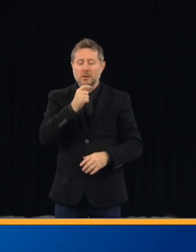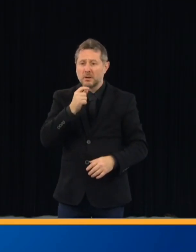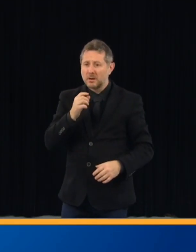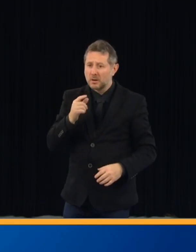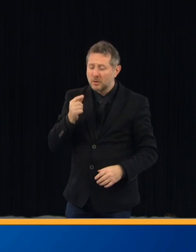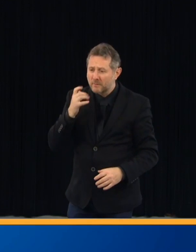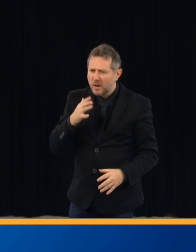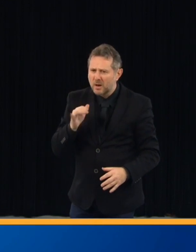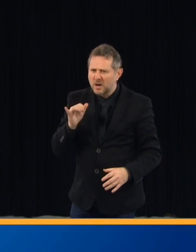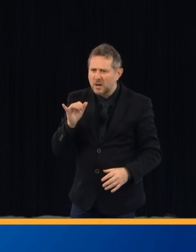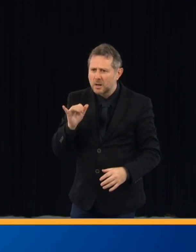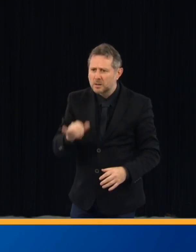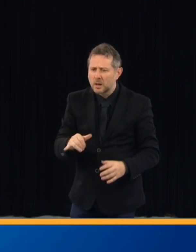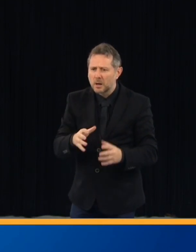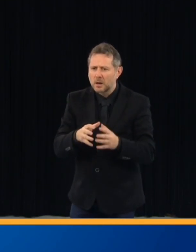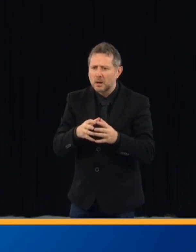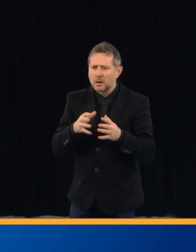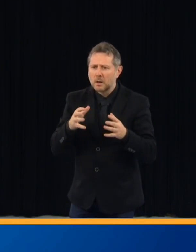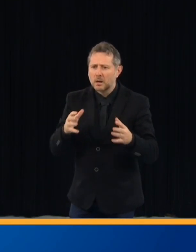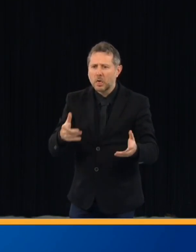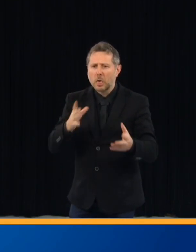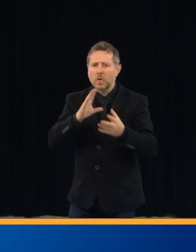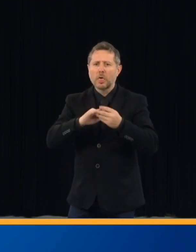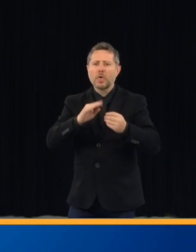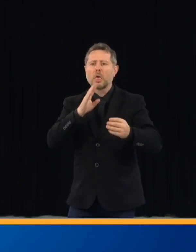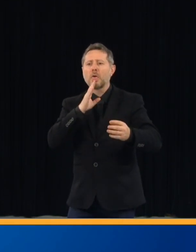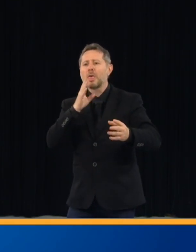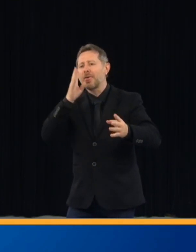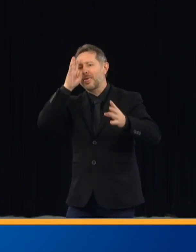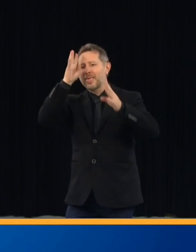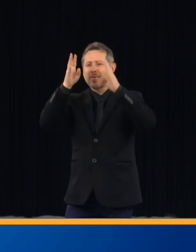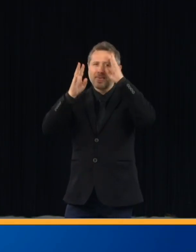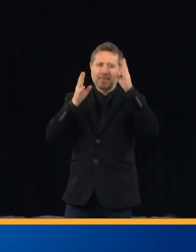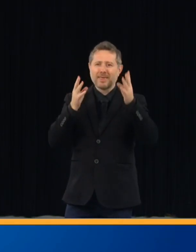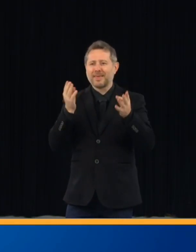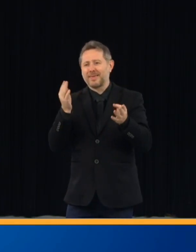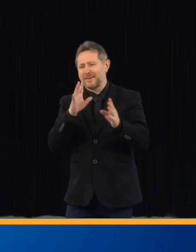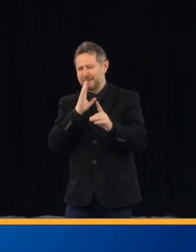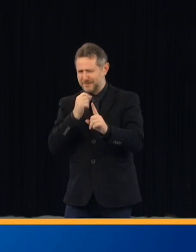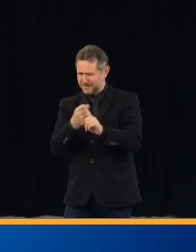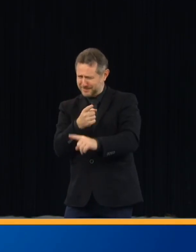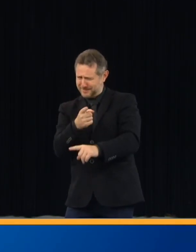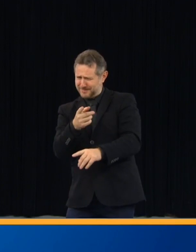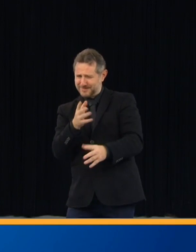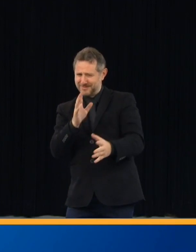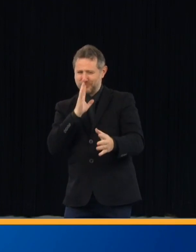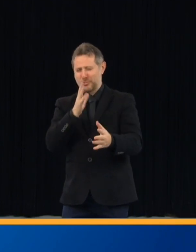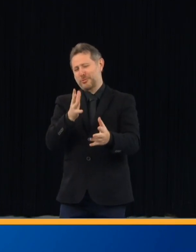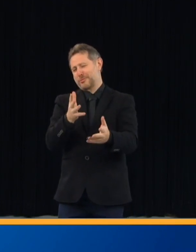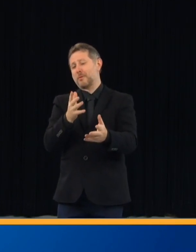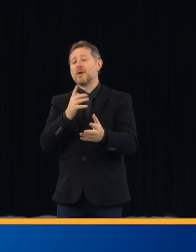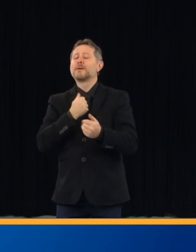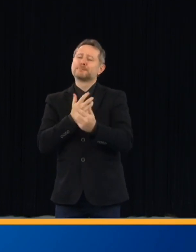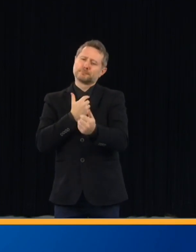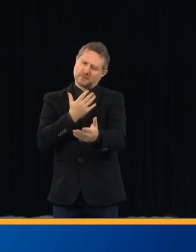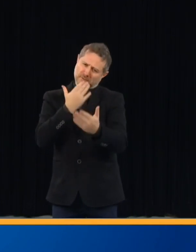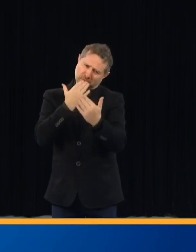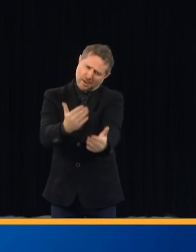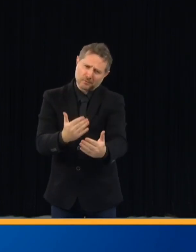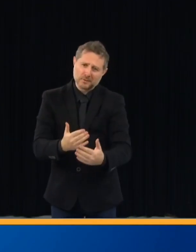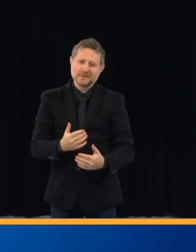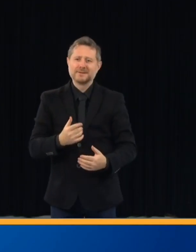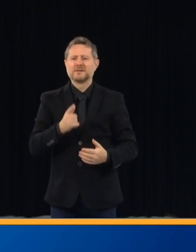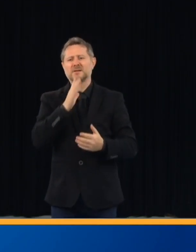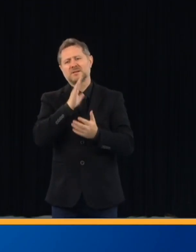of metaphoric reality in that one. I thank you for sharing that with us. It was kind